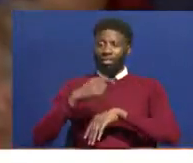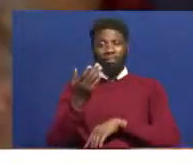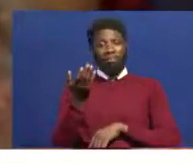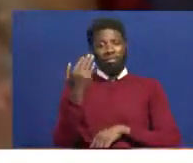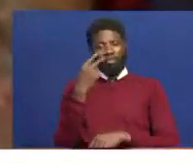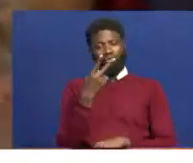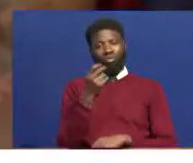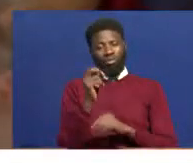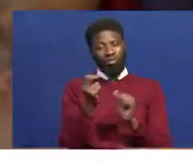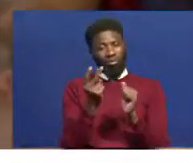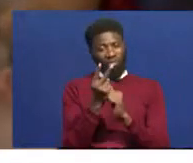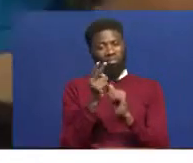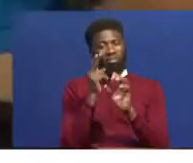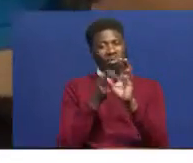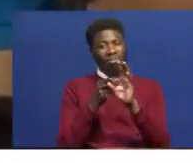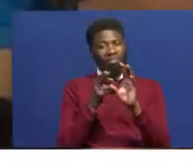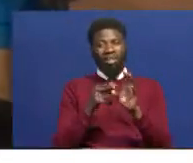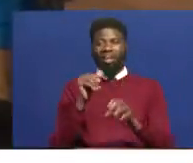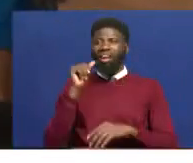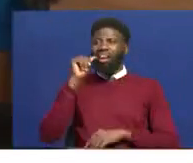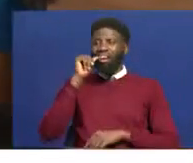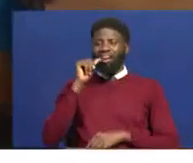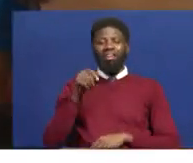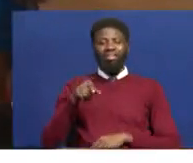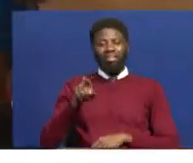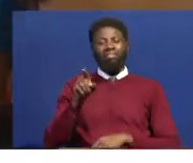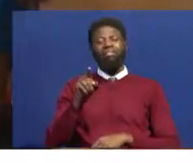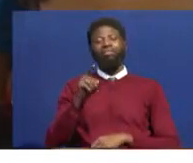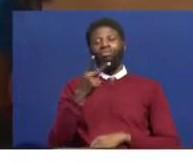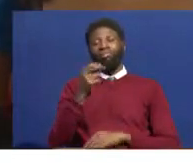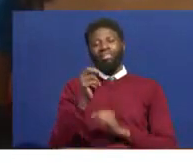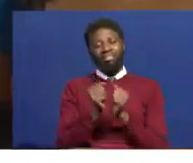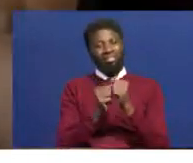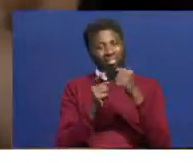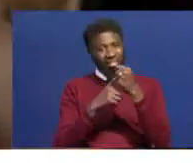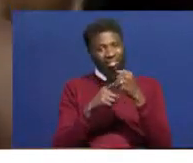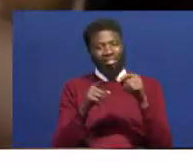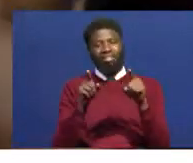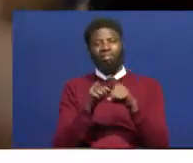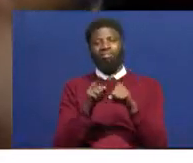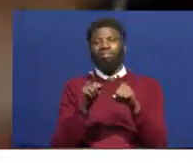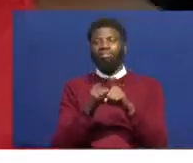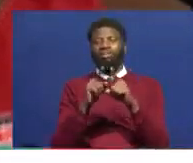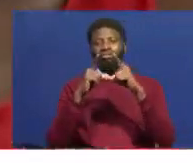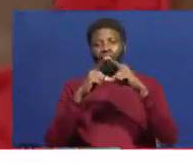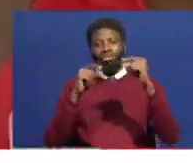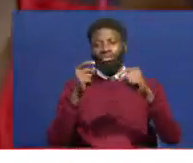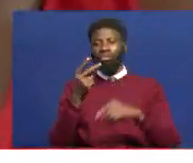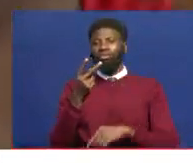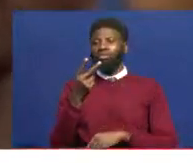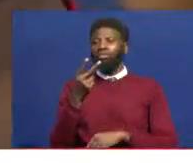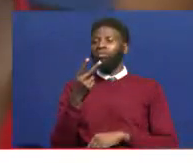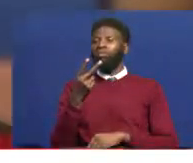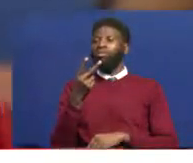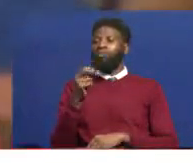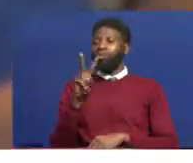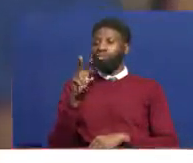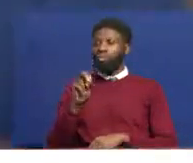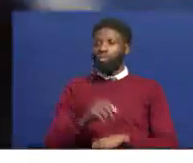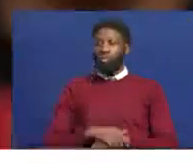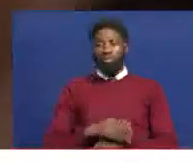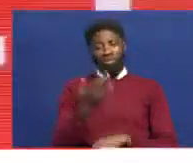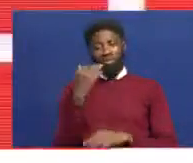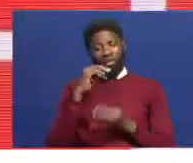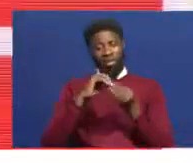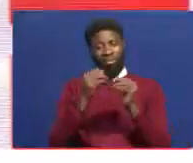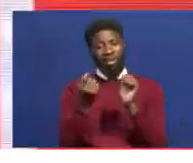in the 2012 London Olympics, the 2016 Rio Olympics and the delayed 2020 Tokyo Olympics. He finished 11th in his Olympic debut